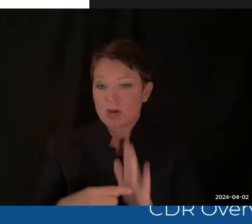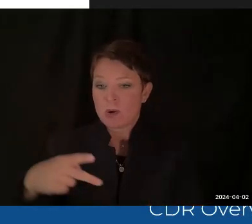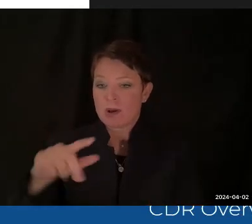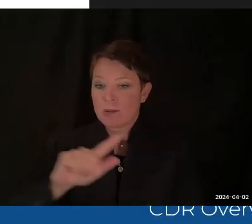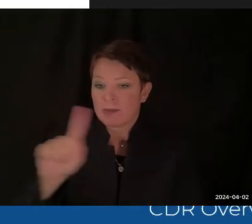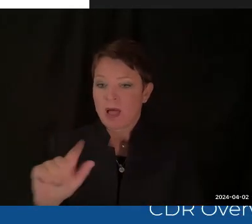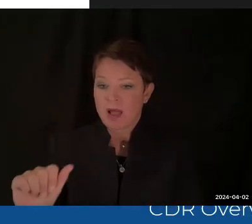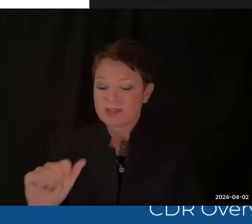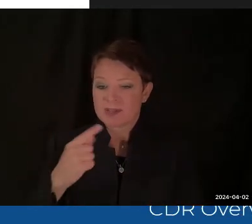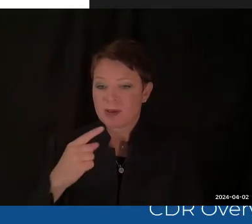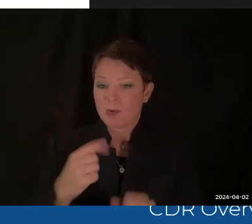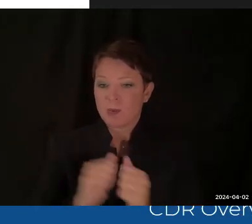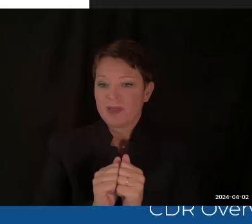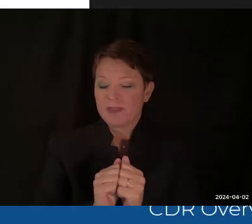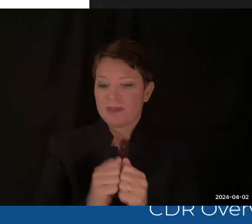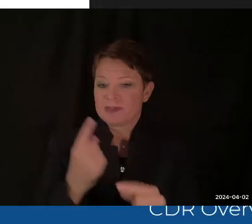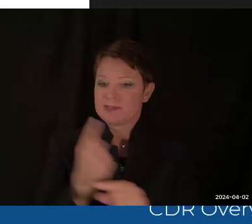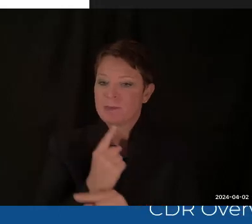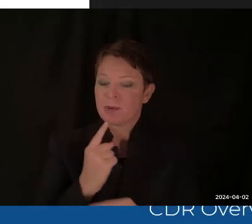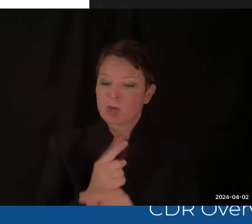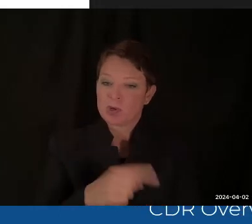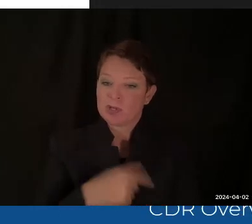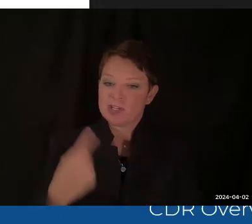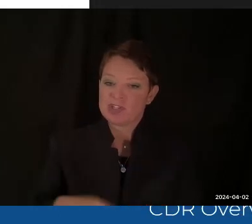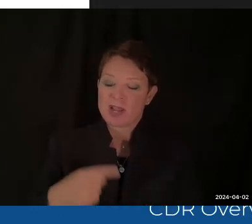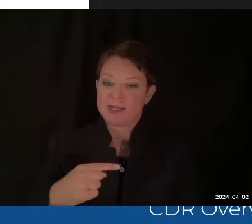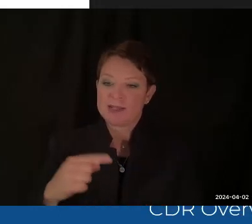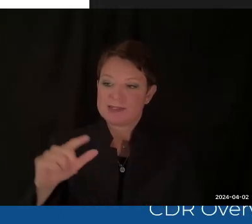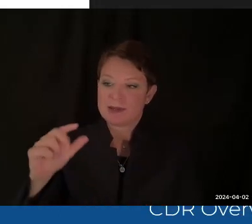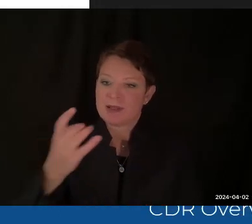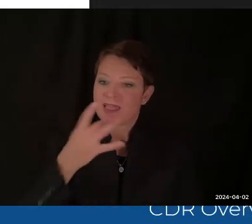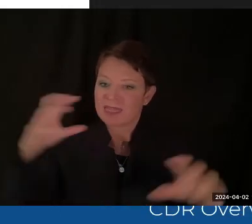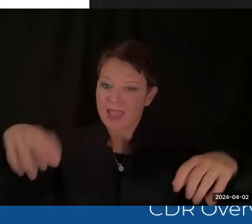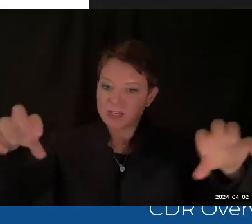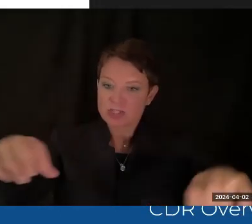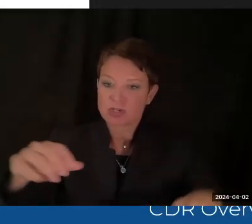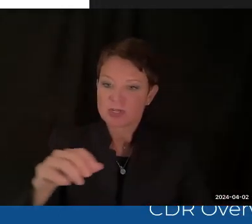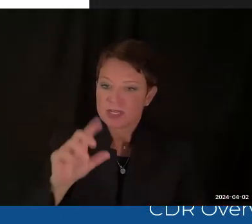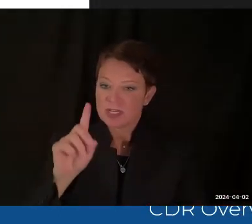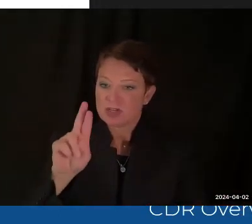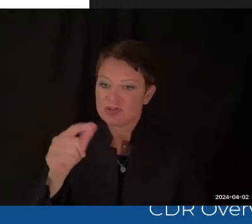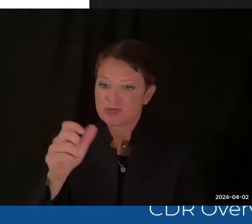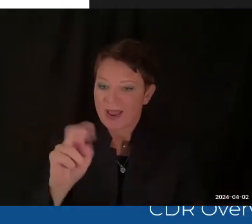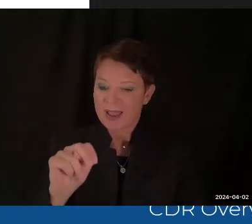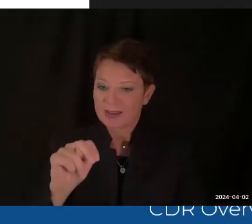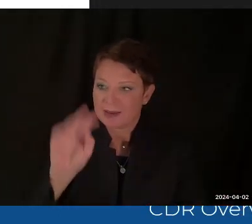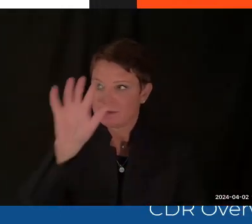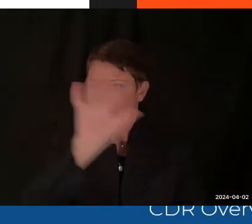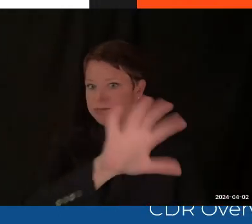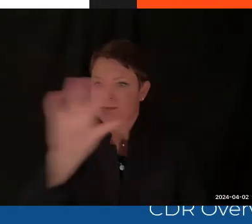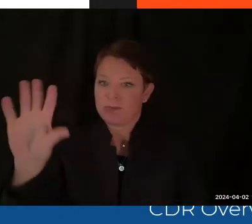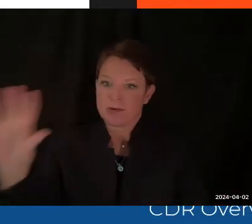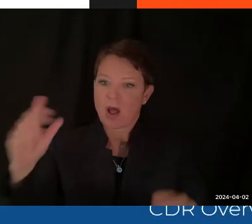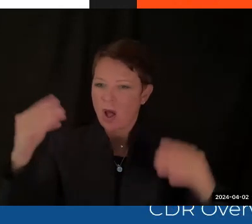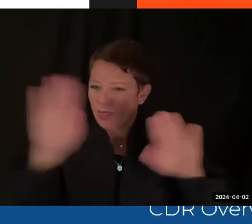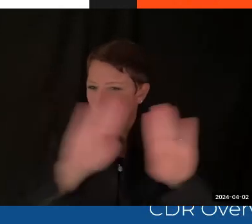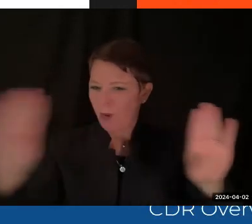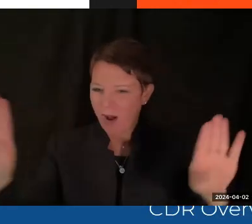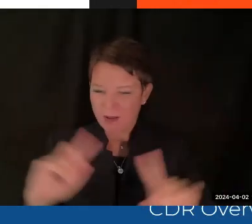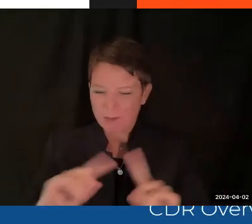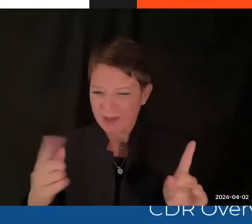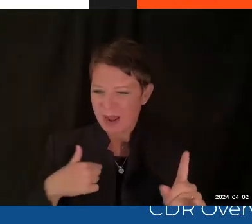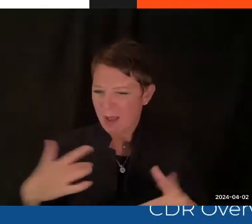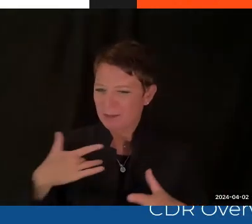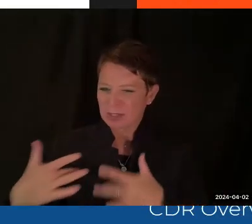with stereotypical Chinese lanterns and dragons just photoshopped on the wall. but I'm worried